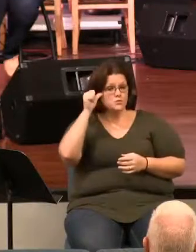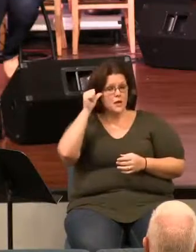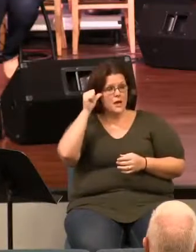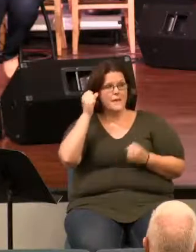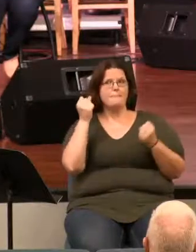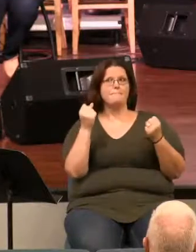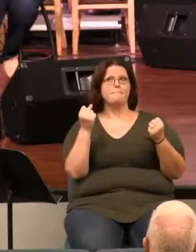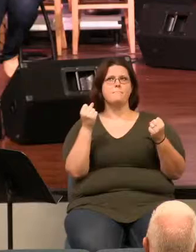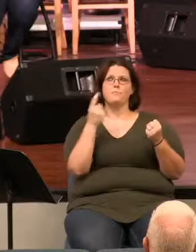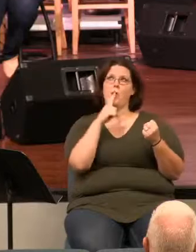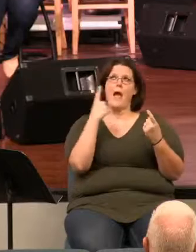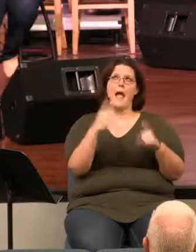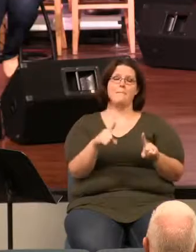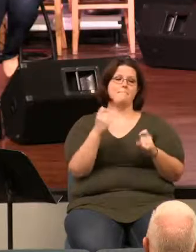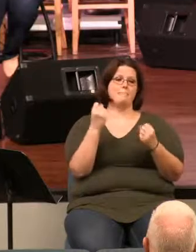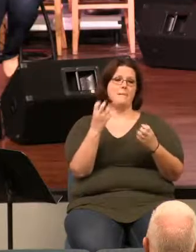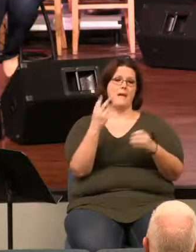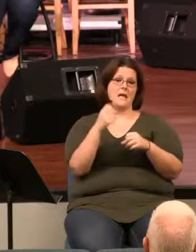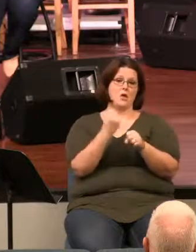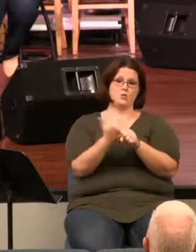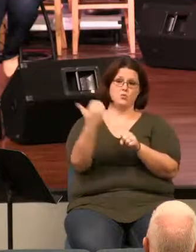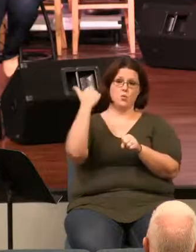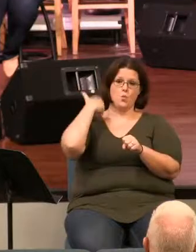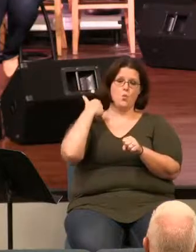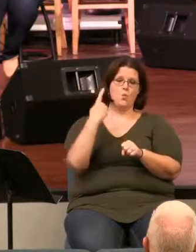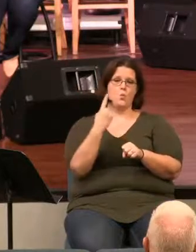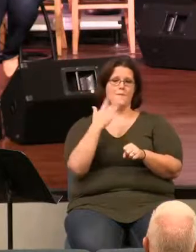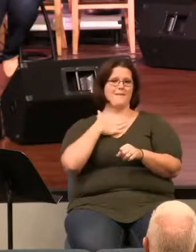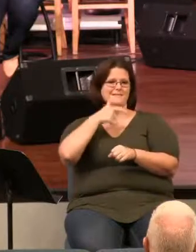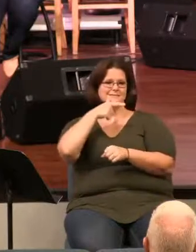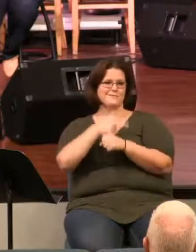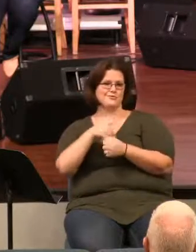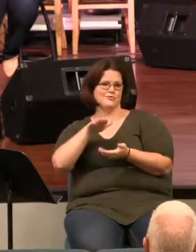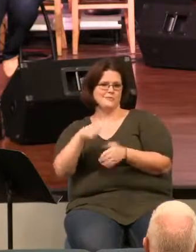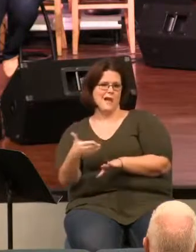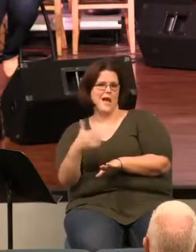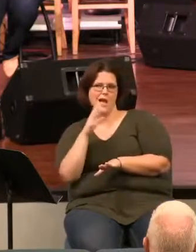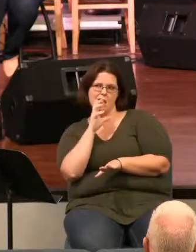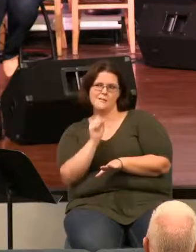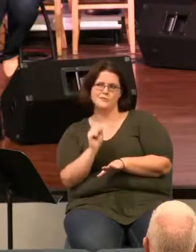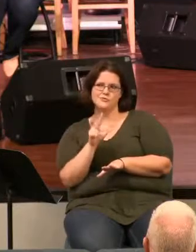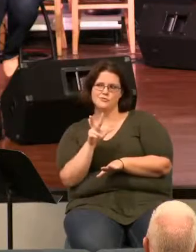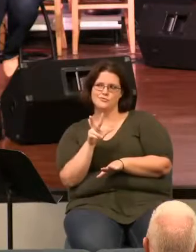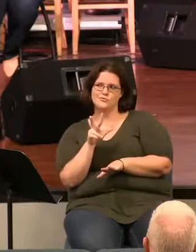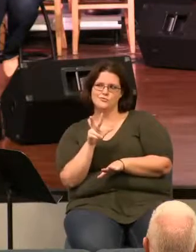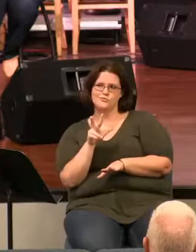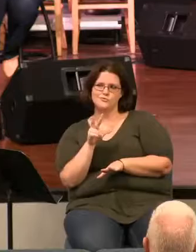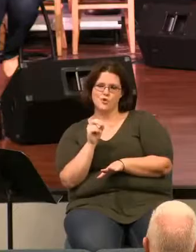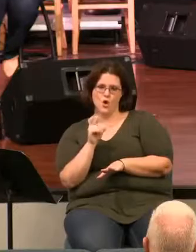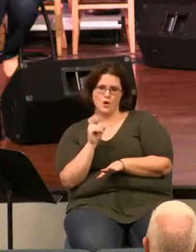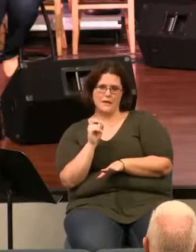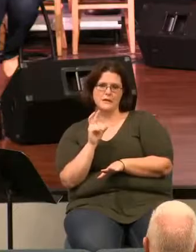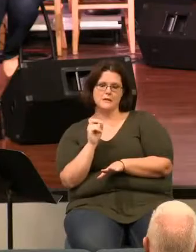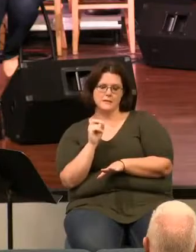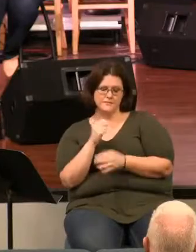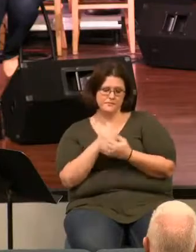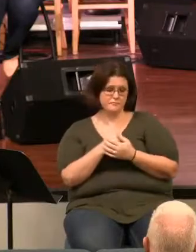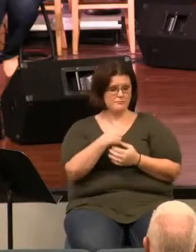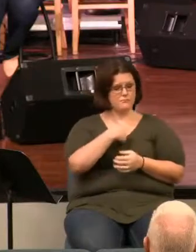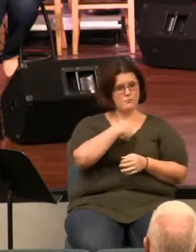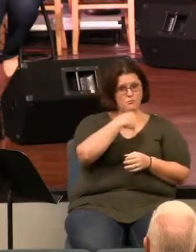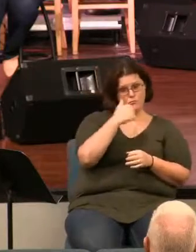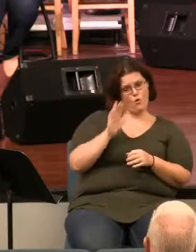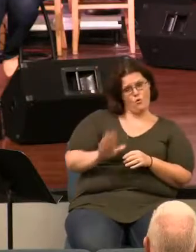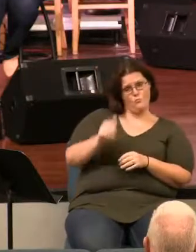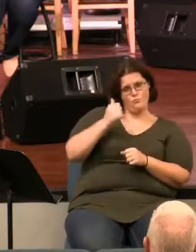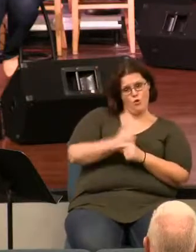many, many, many years ago, I had a younger sister that passed at age 30. And as a brother, I came.